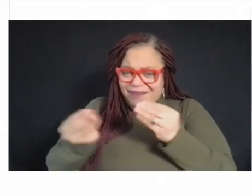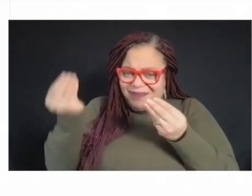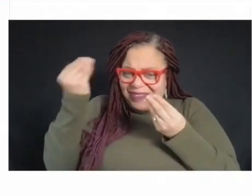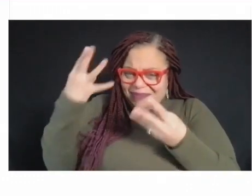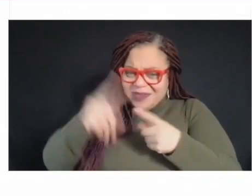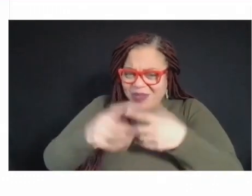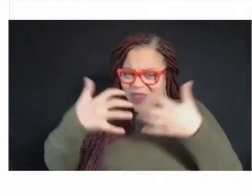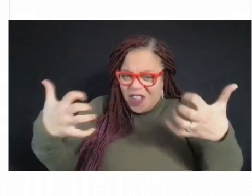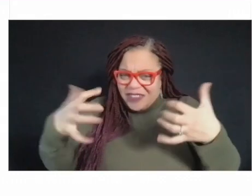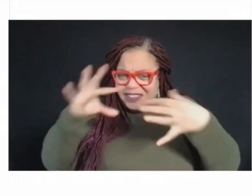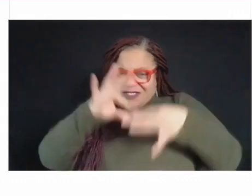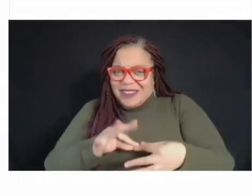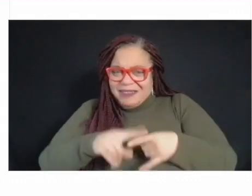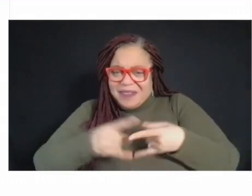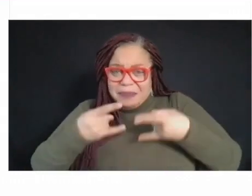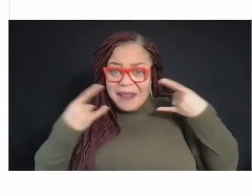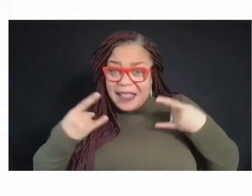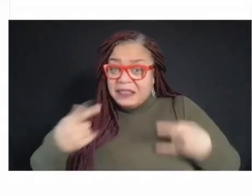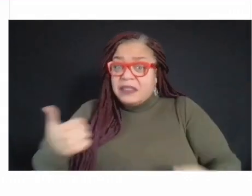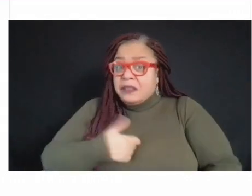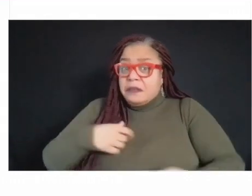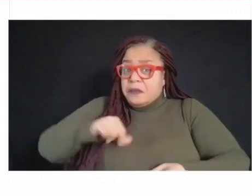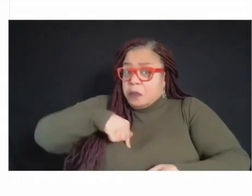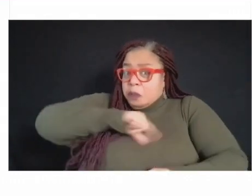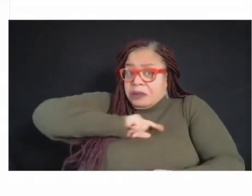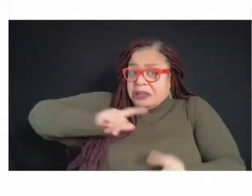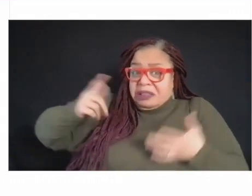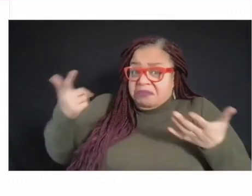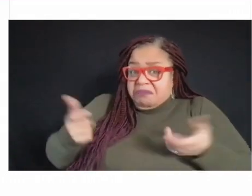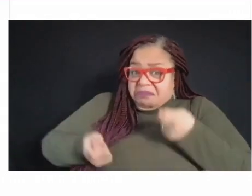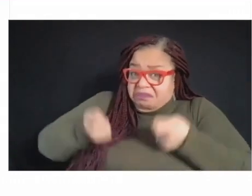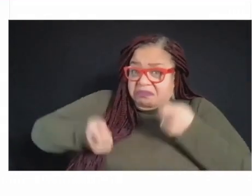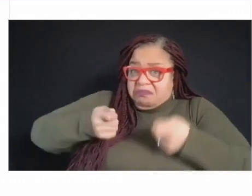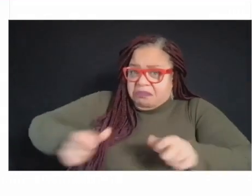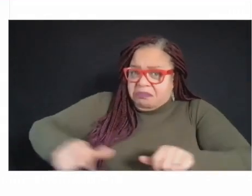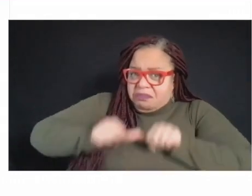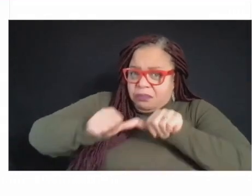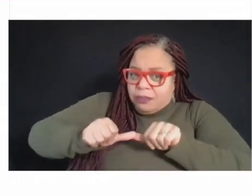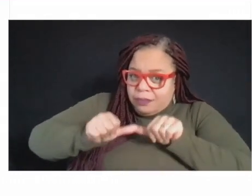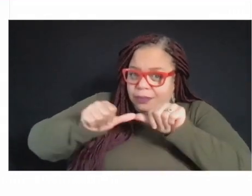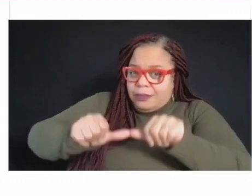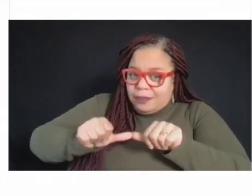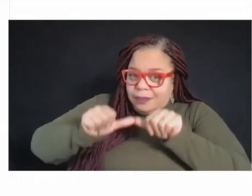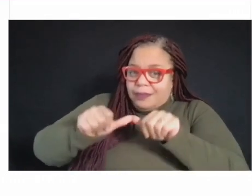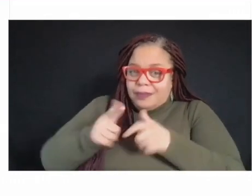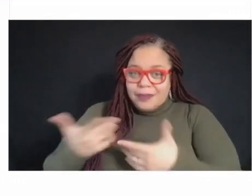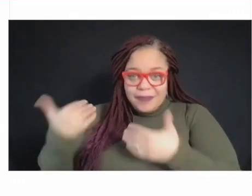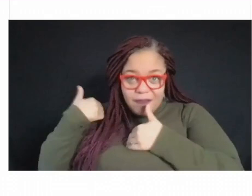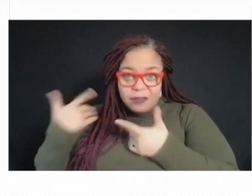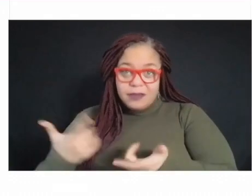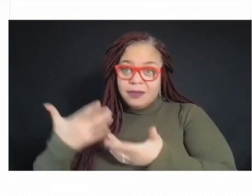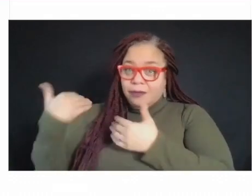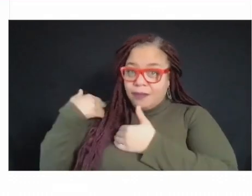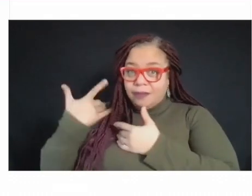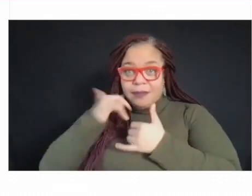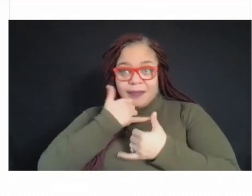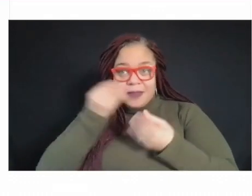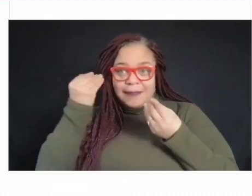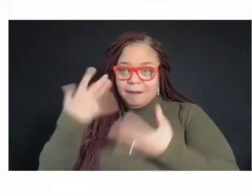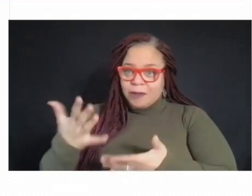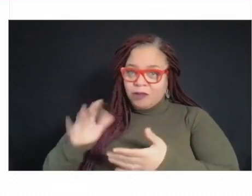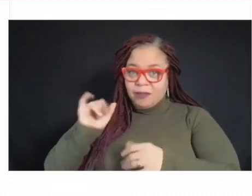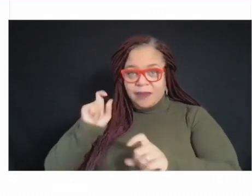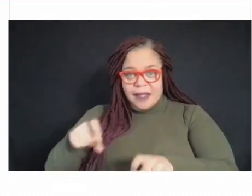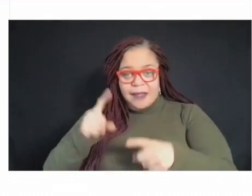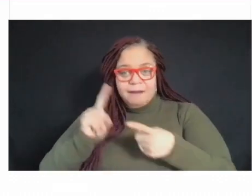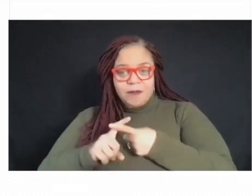ourselves have been a source of the great deal of misinformation about that? So I think that one of the issues that we have to